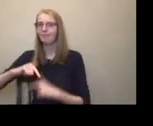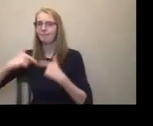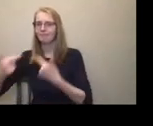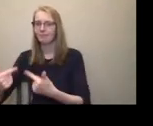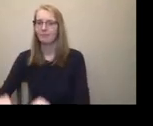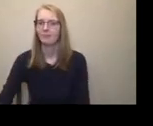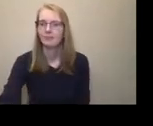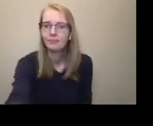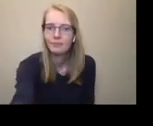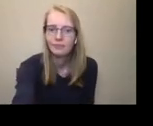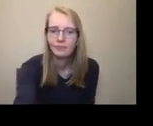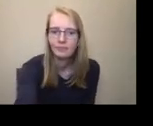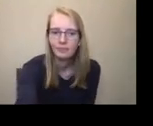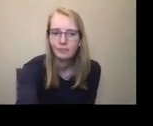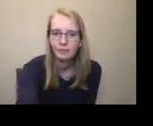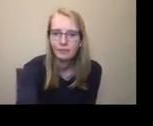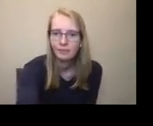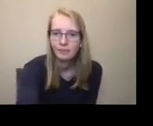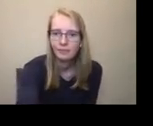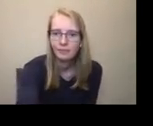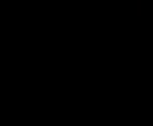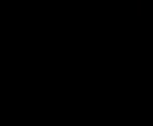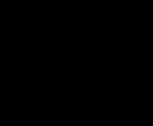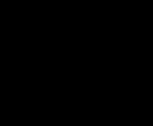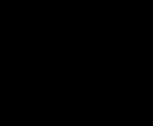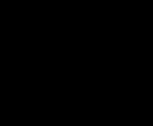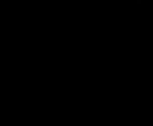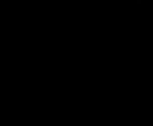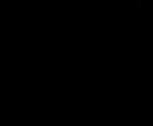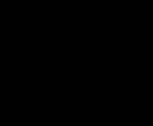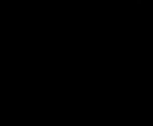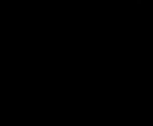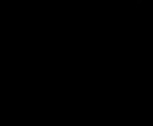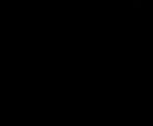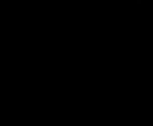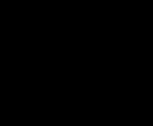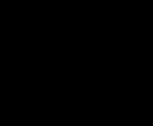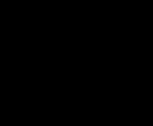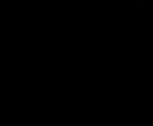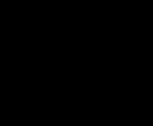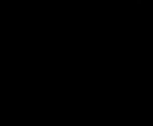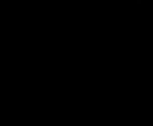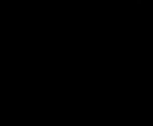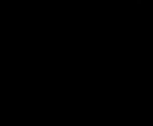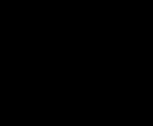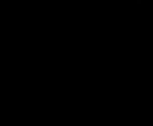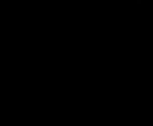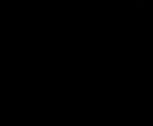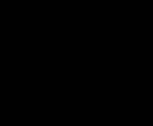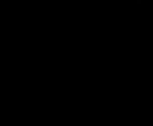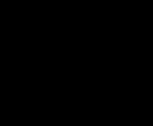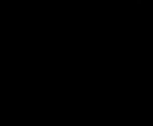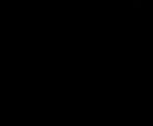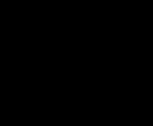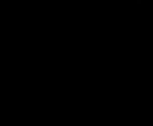Right. Thank you. That's what I mean by collectivism. It's relational. EDIA in the Western model and in the arts sector right